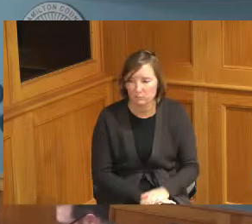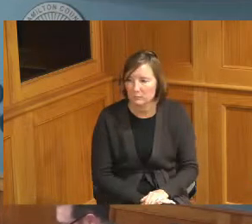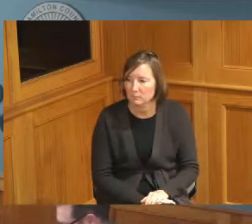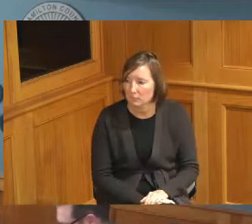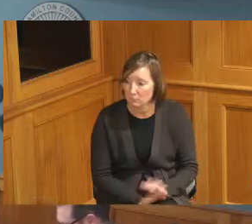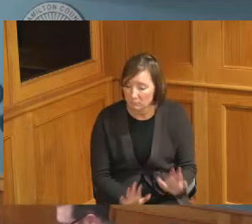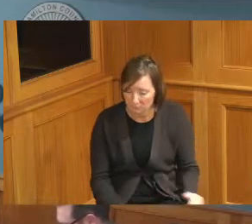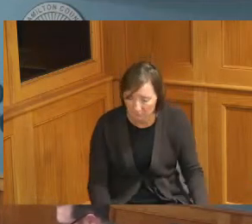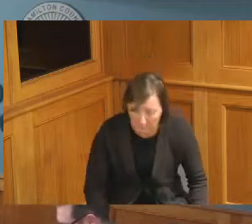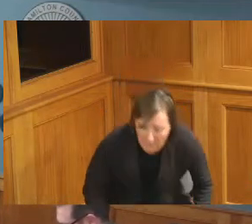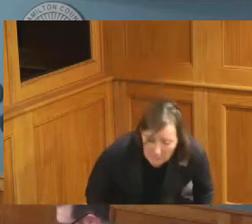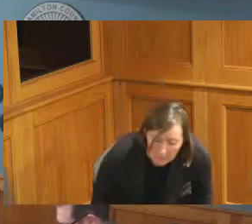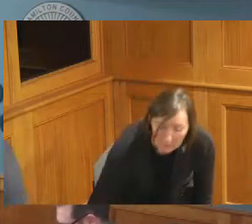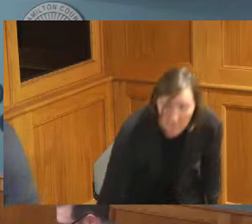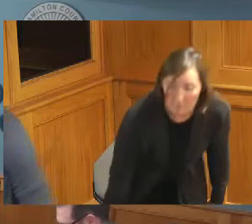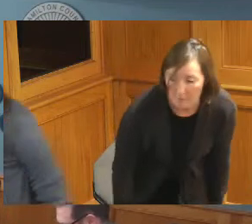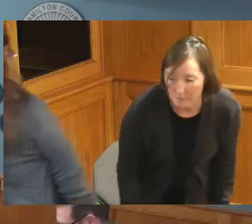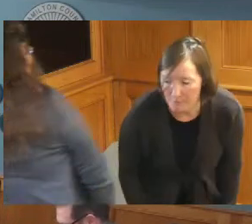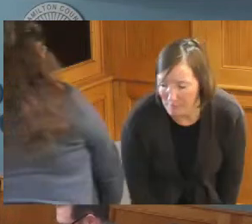Our next budget